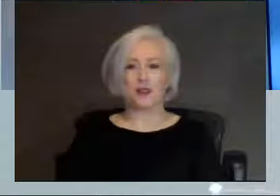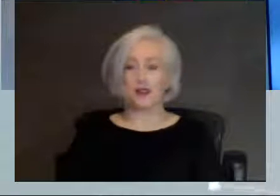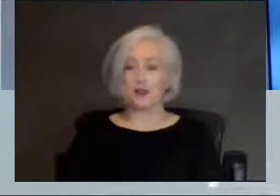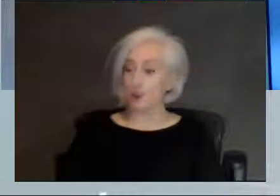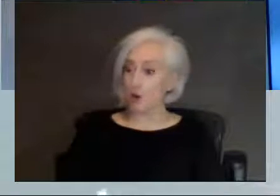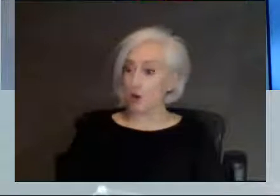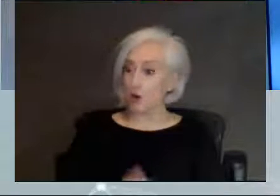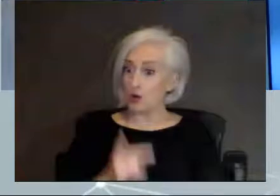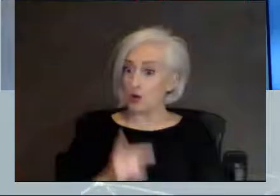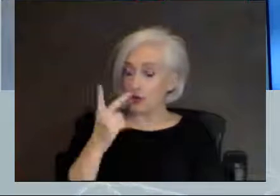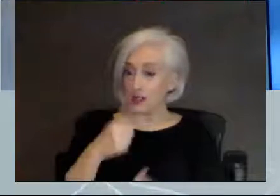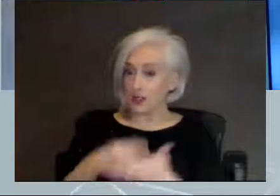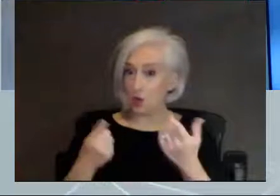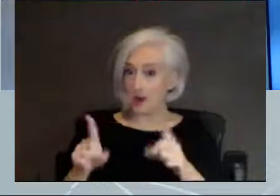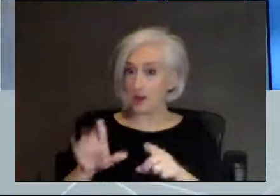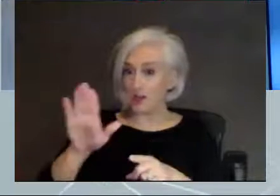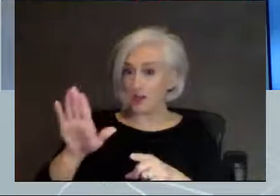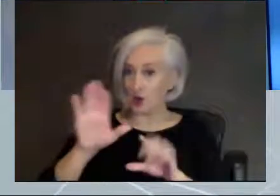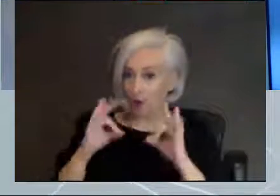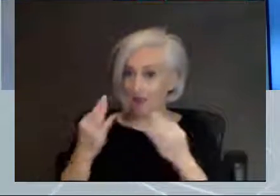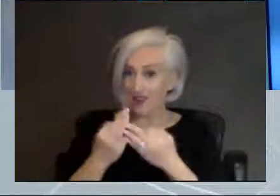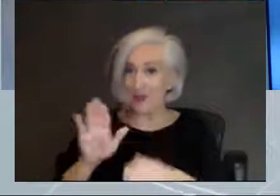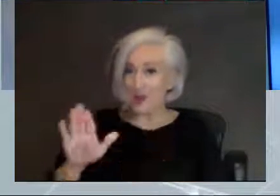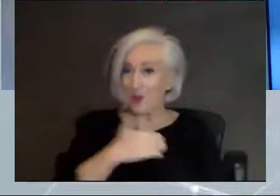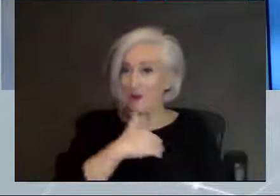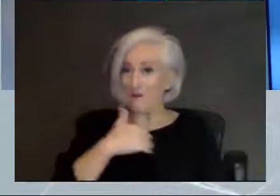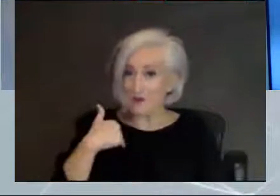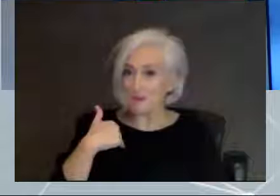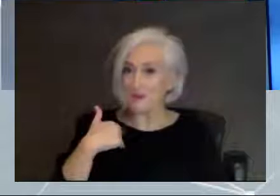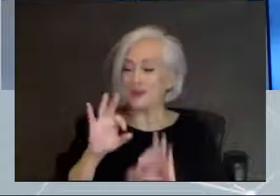family, you have family members that are reluctant.